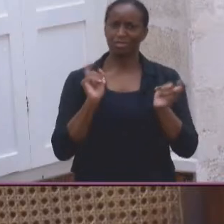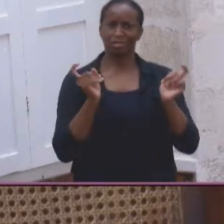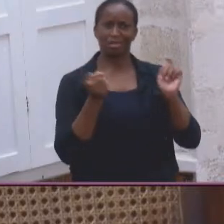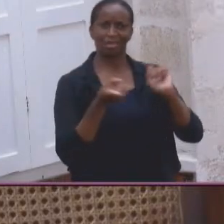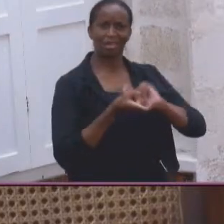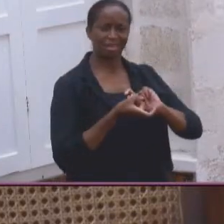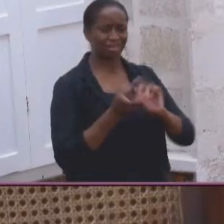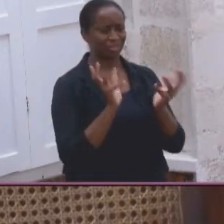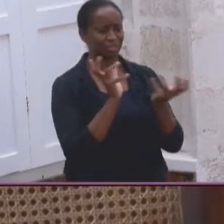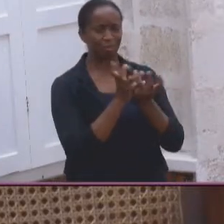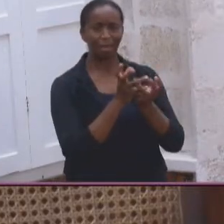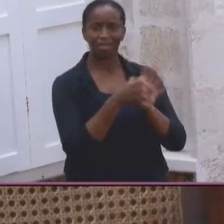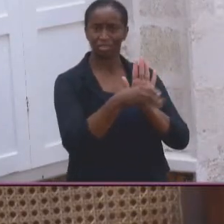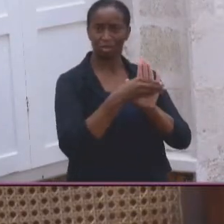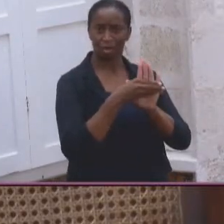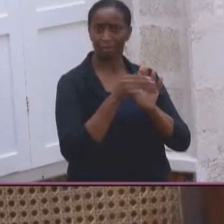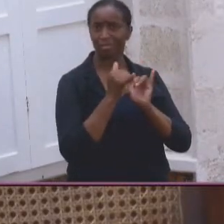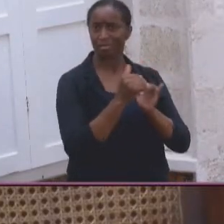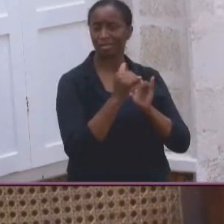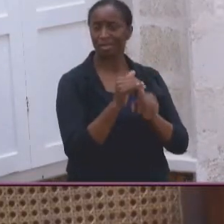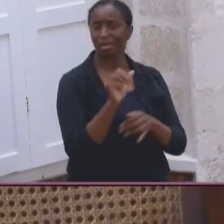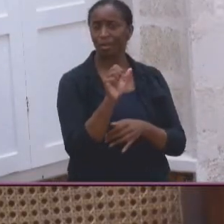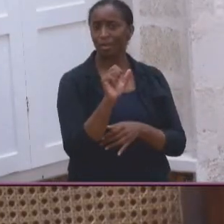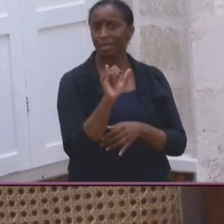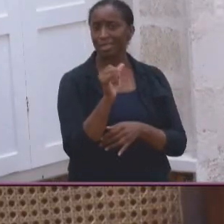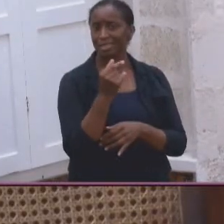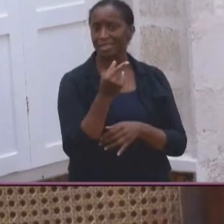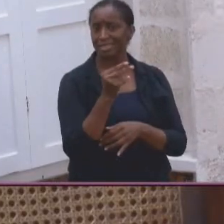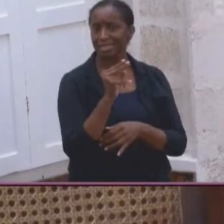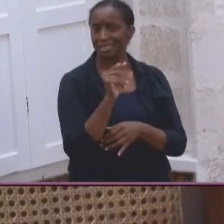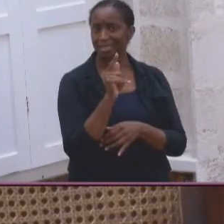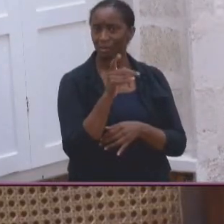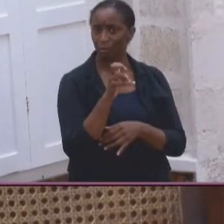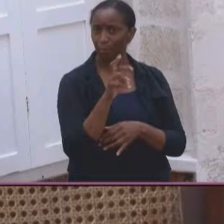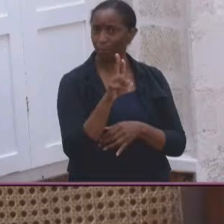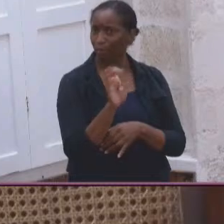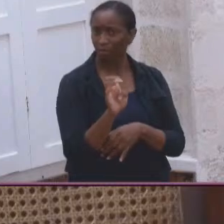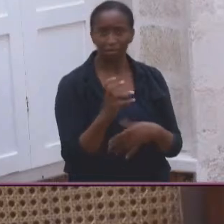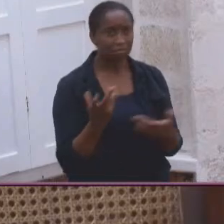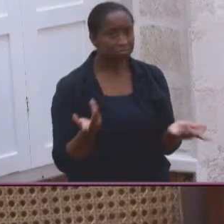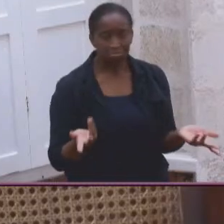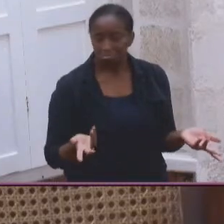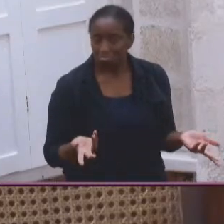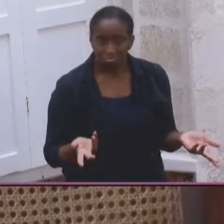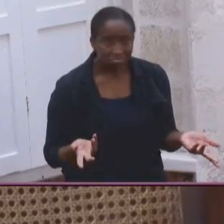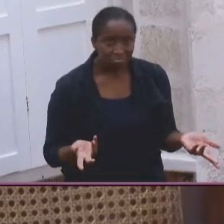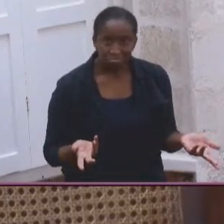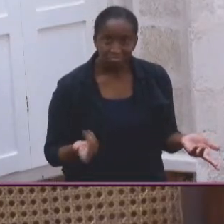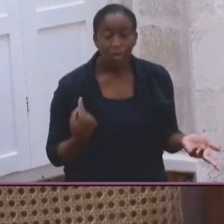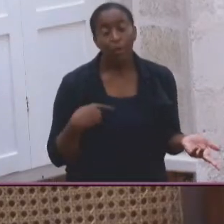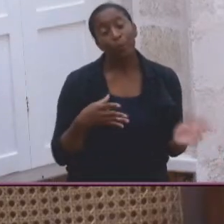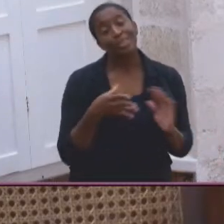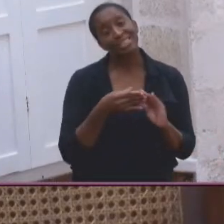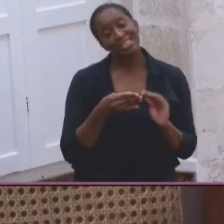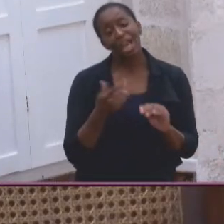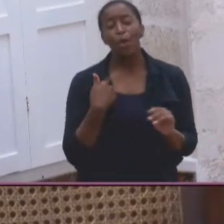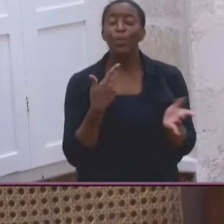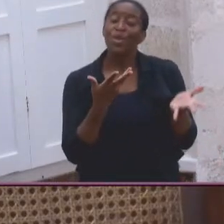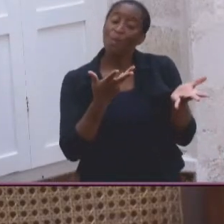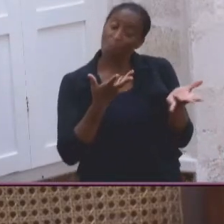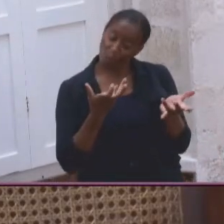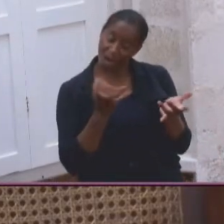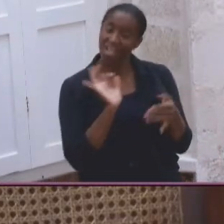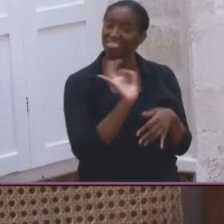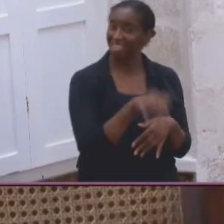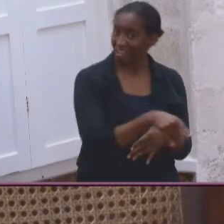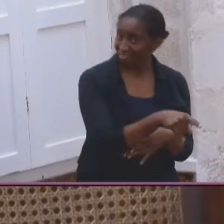of following the rules, that doesn't seem to be what we want. And it's just the same following the rules of cleaning